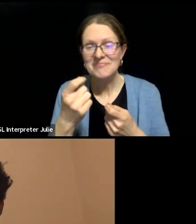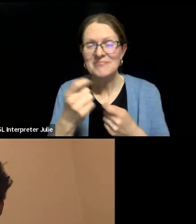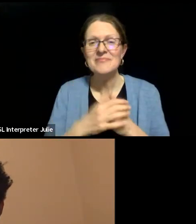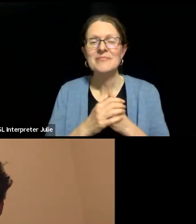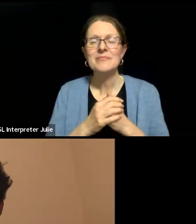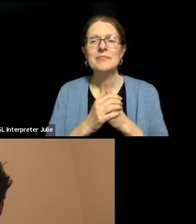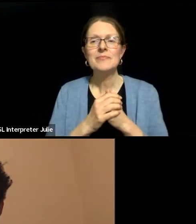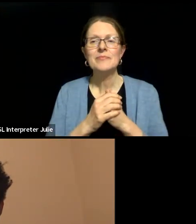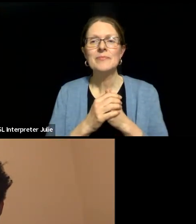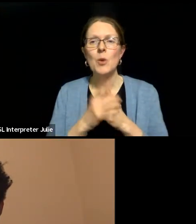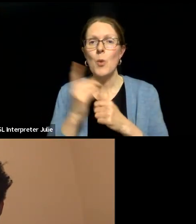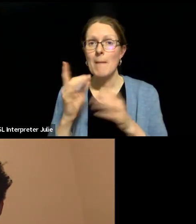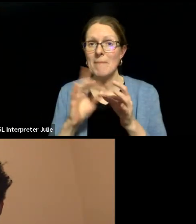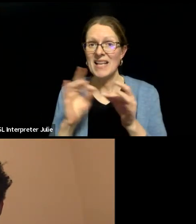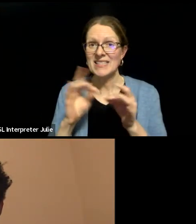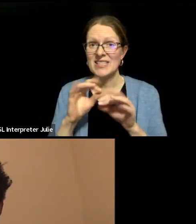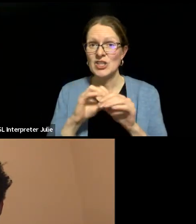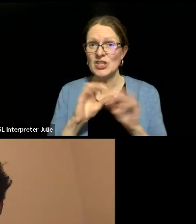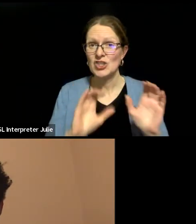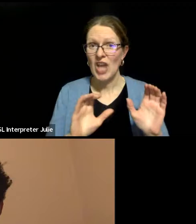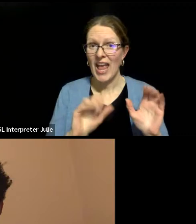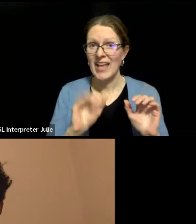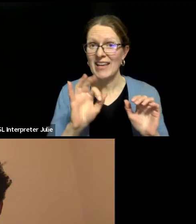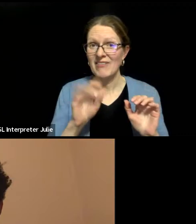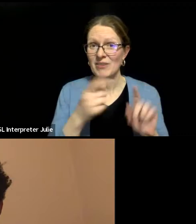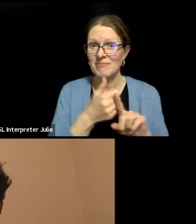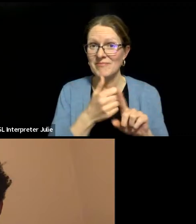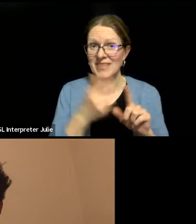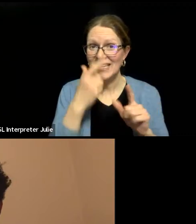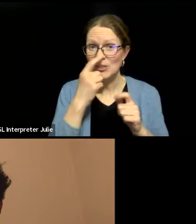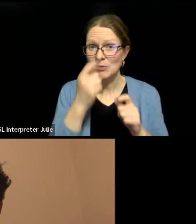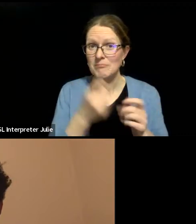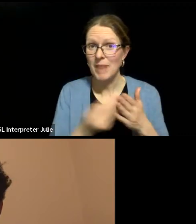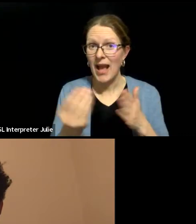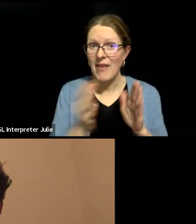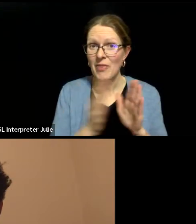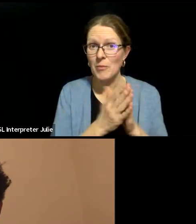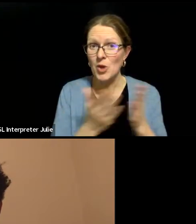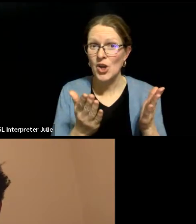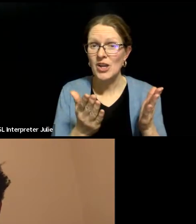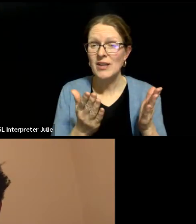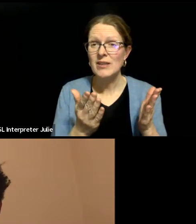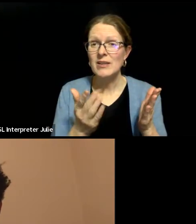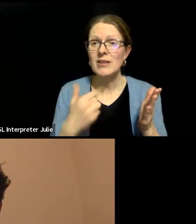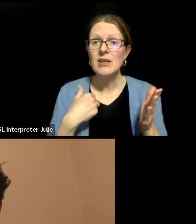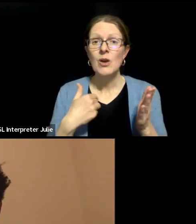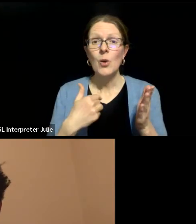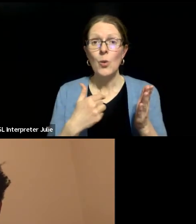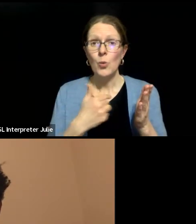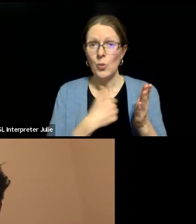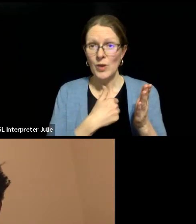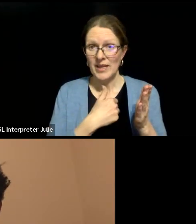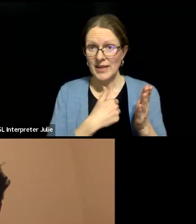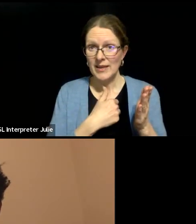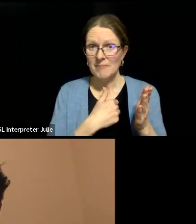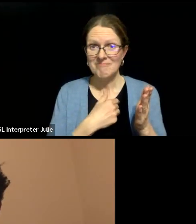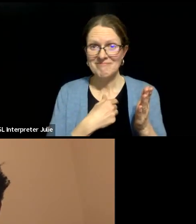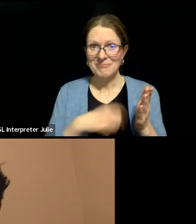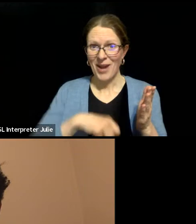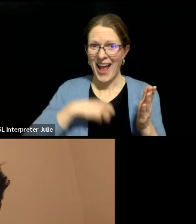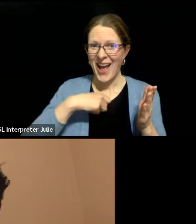a message dropped in the chat. If you're interested in purchasing this book, we are very kind of proud of